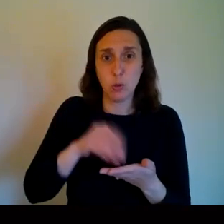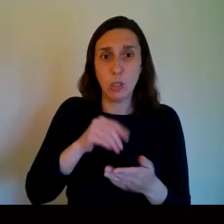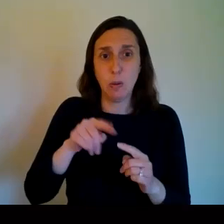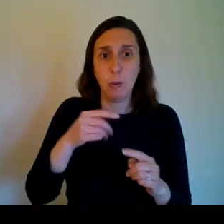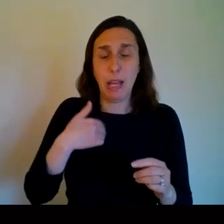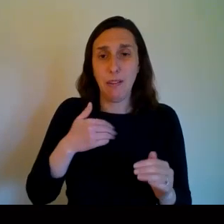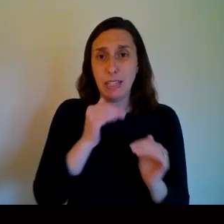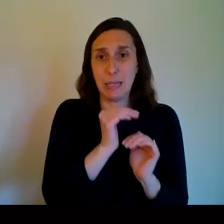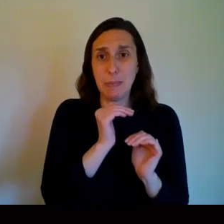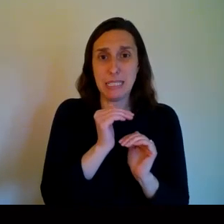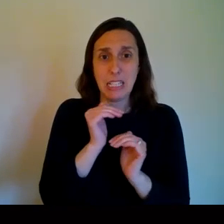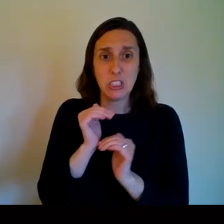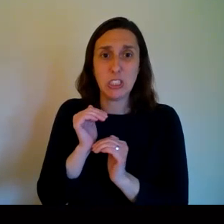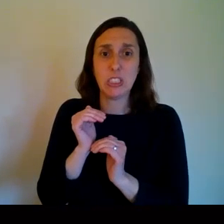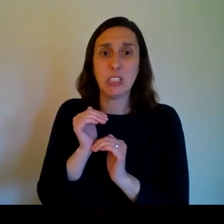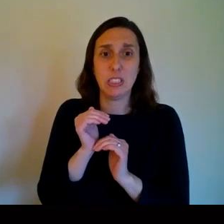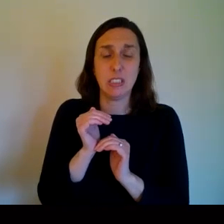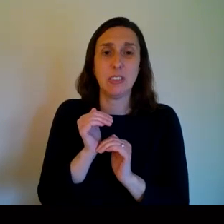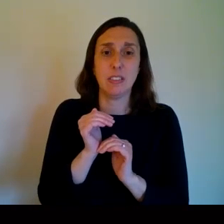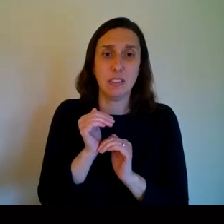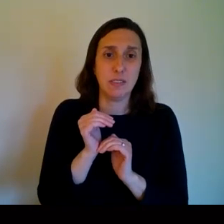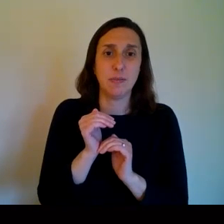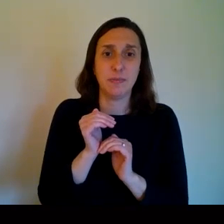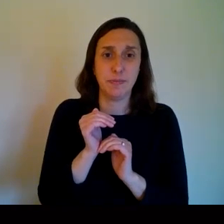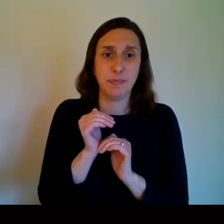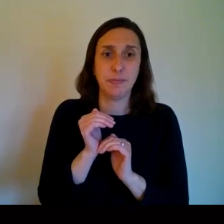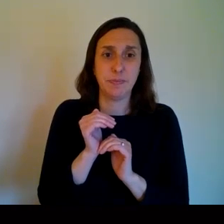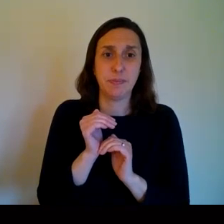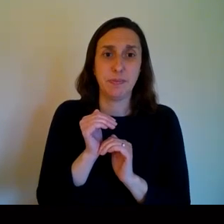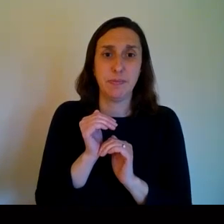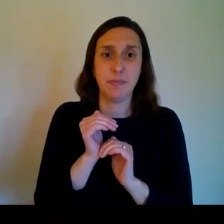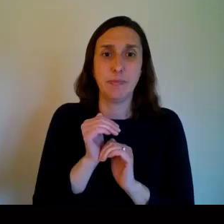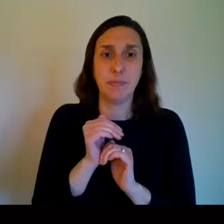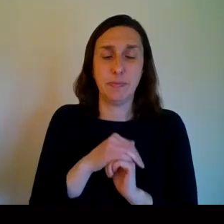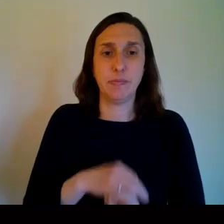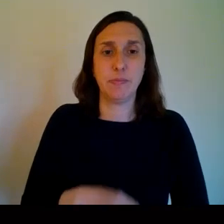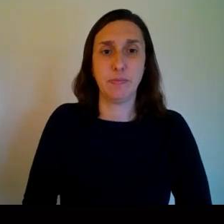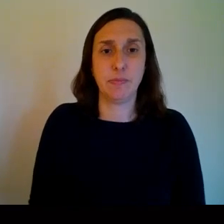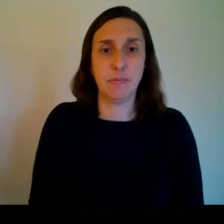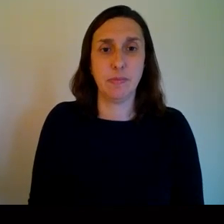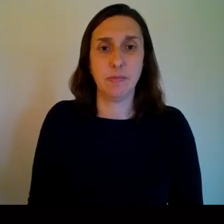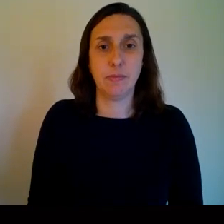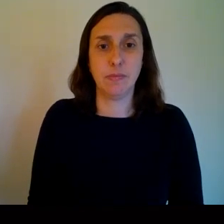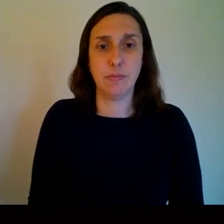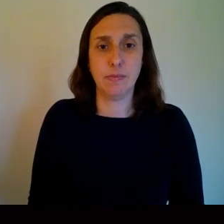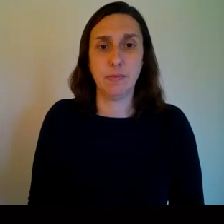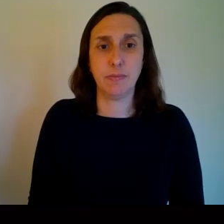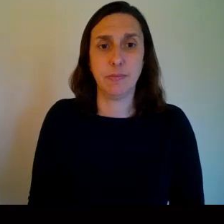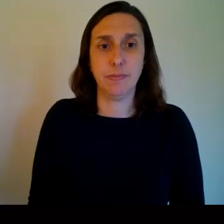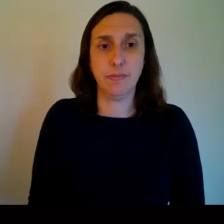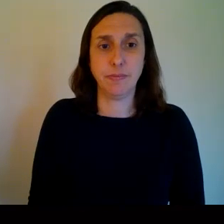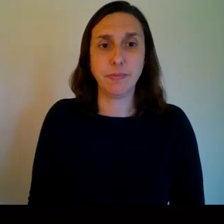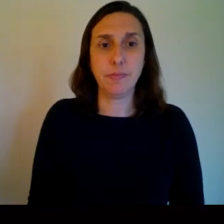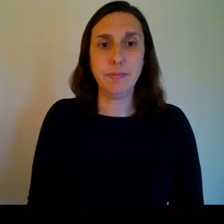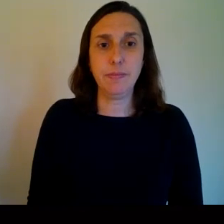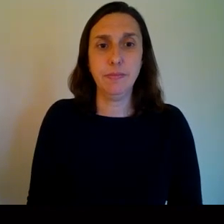the limitations or the product of our evaluation here. All right, let's look at